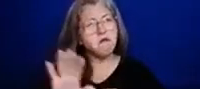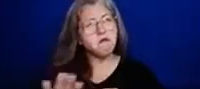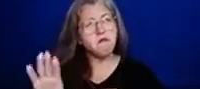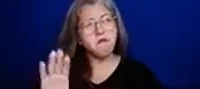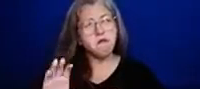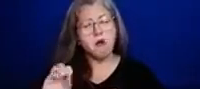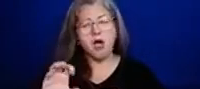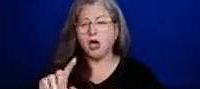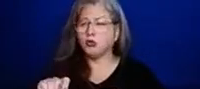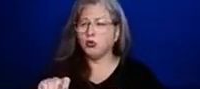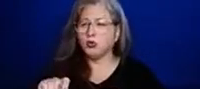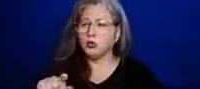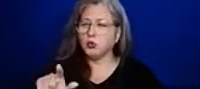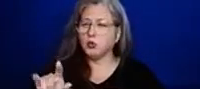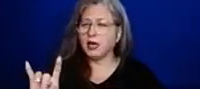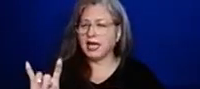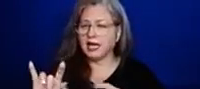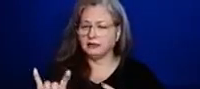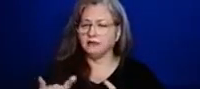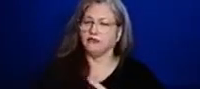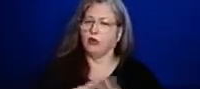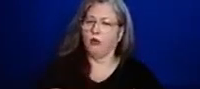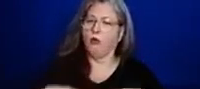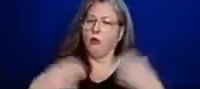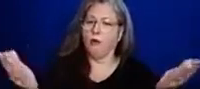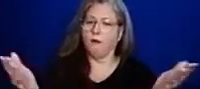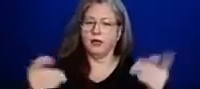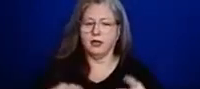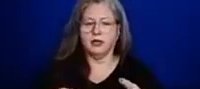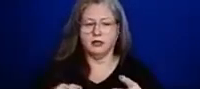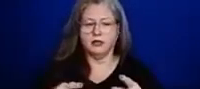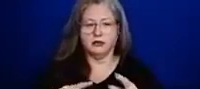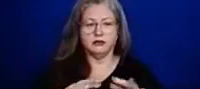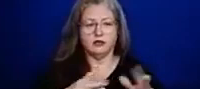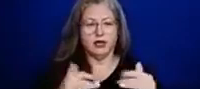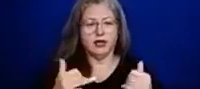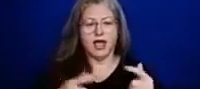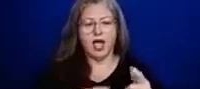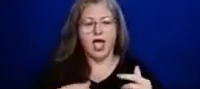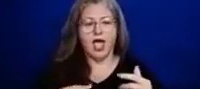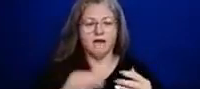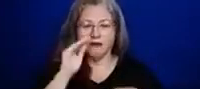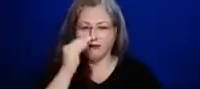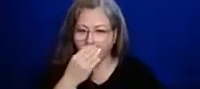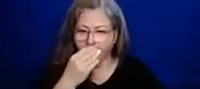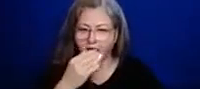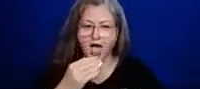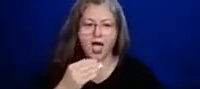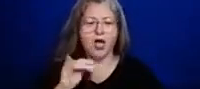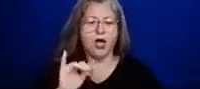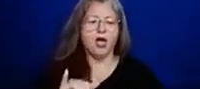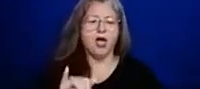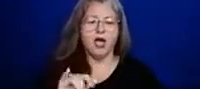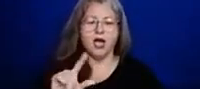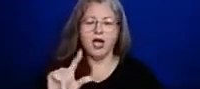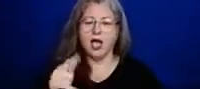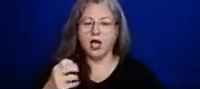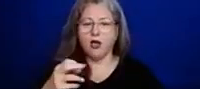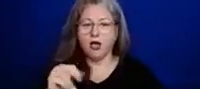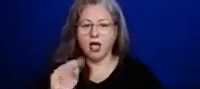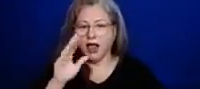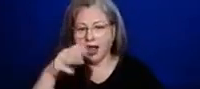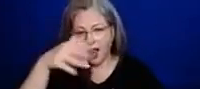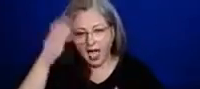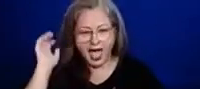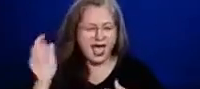the 28th is open. It starts there. Now they have the flowers, the cempasúchil, la garra de león. They